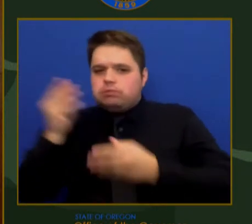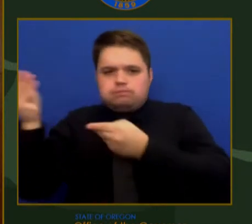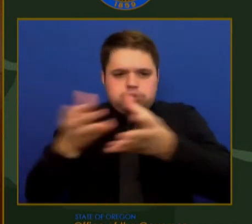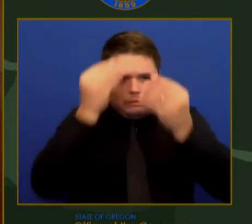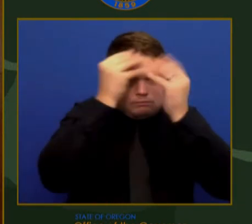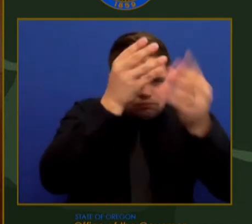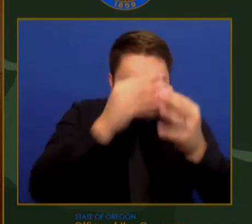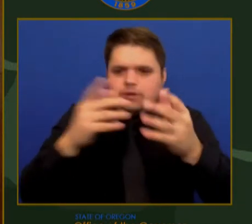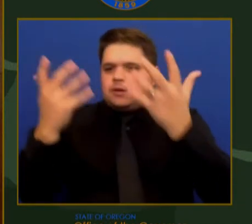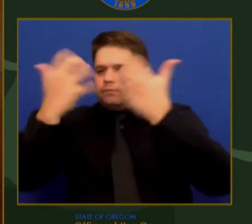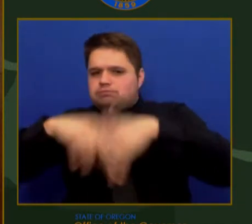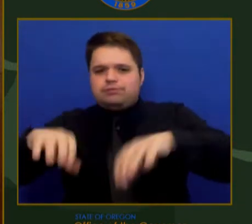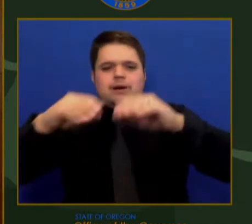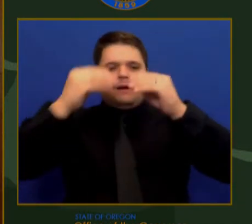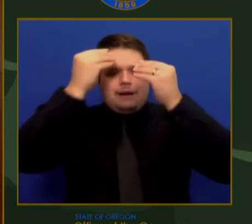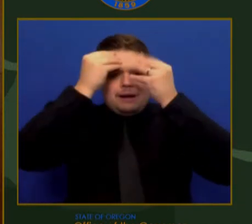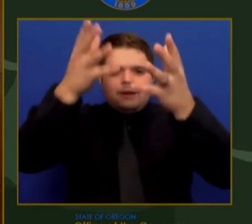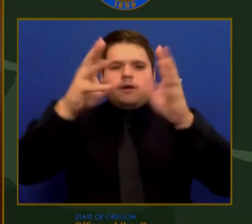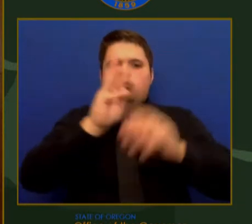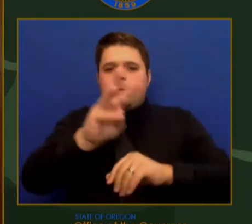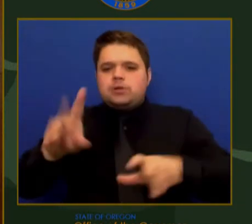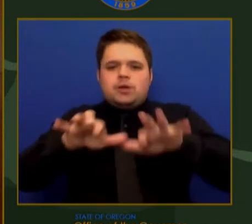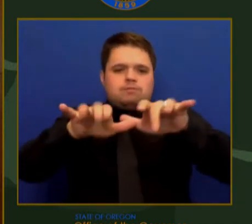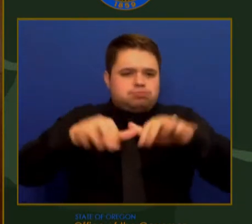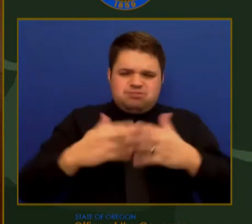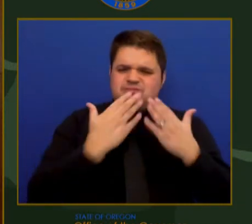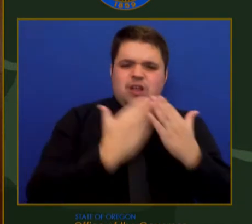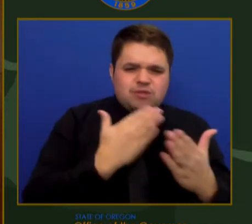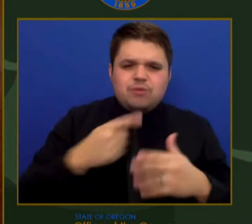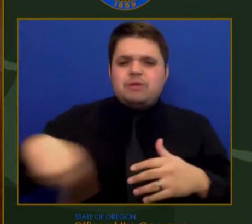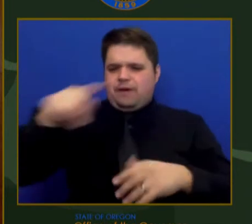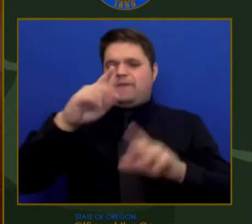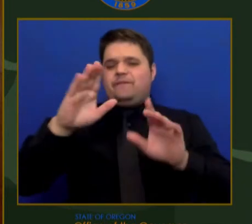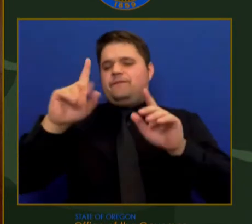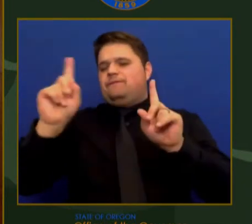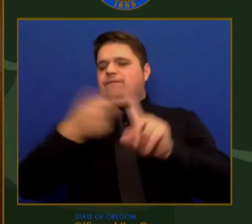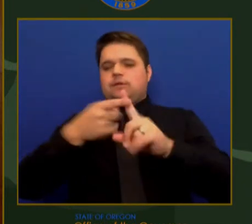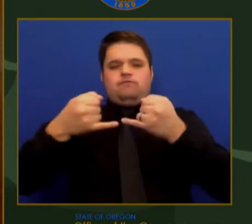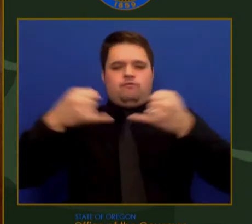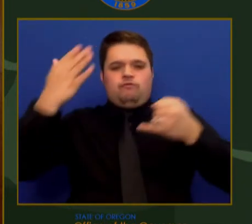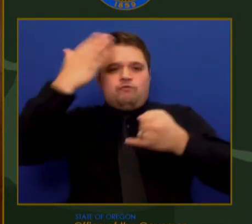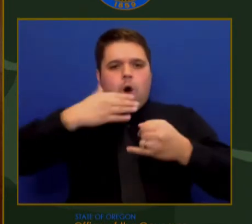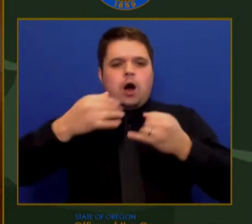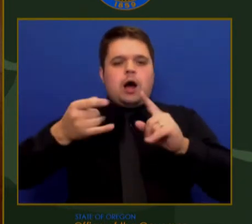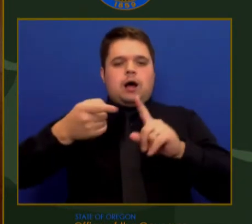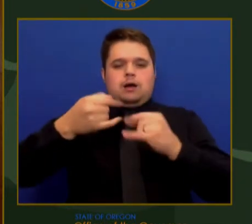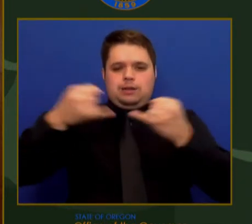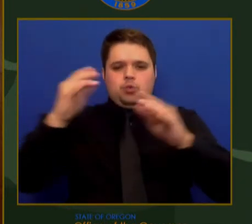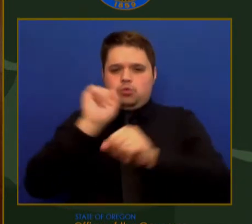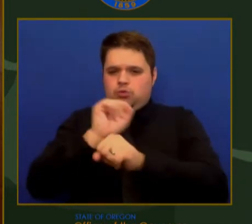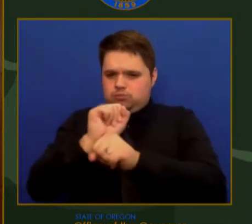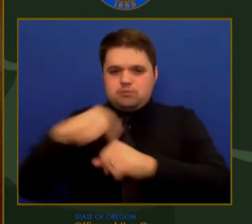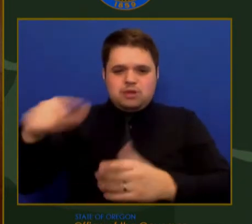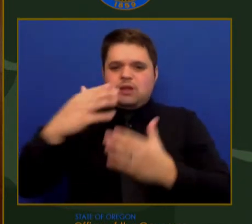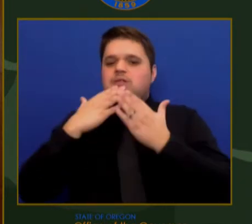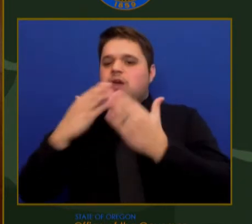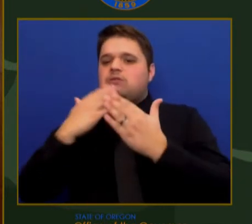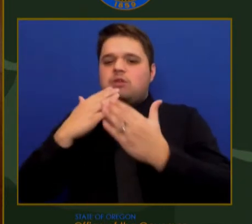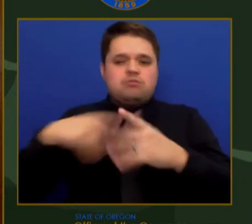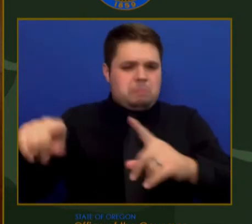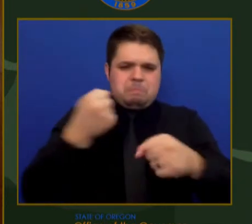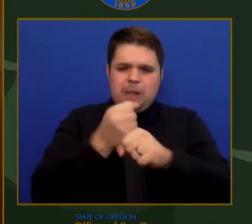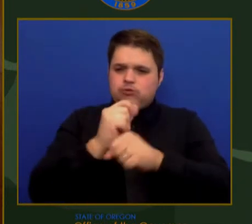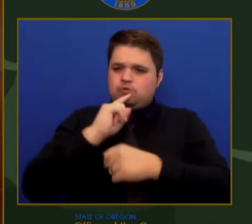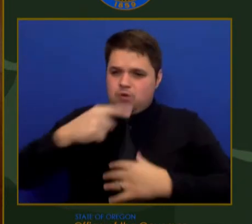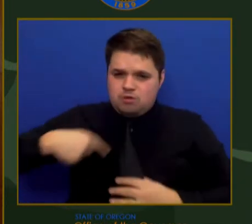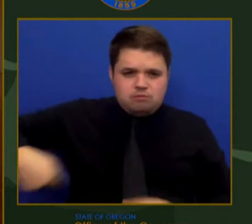decisively, to lower carbon emissions, transition to clean energy sources, and ensure a just transition